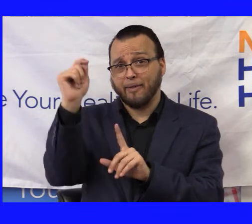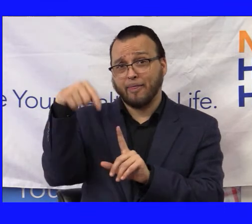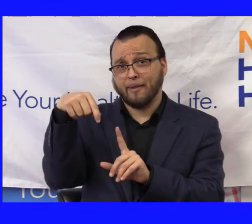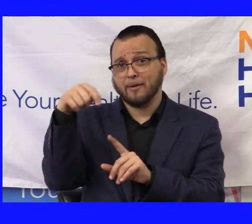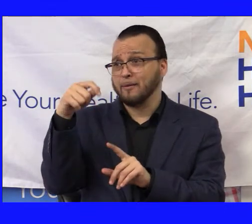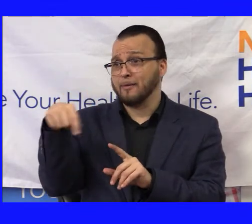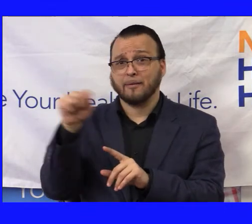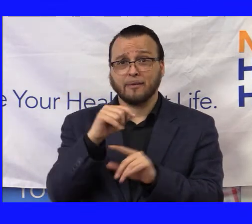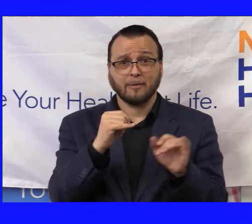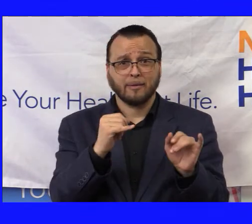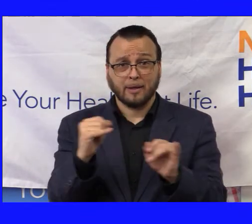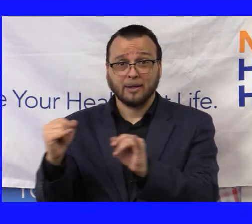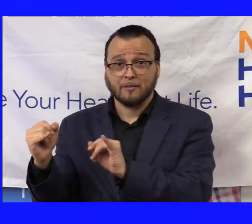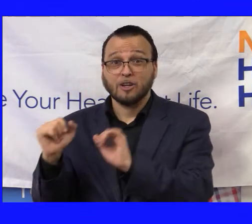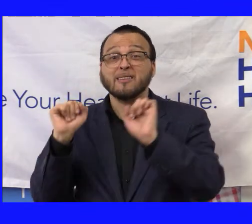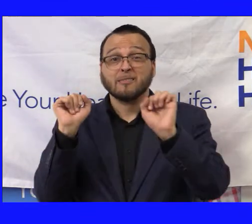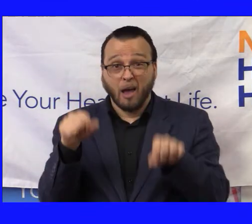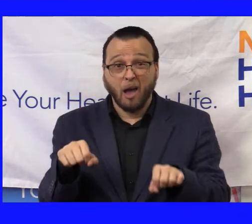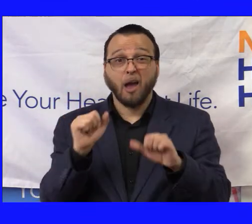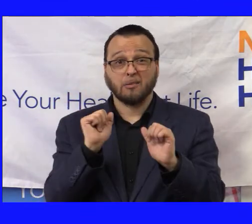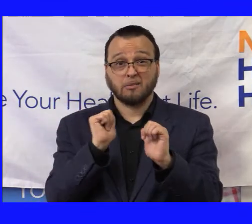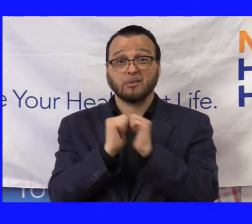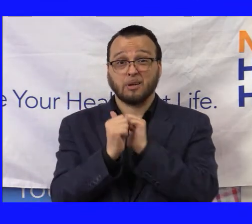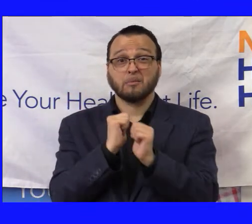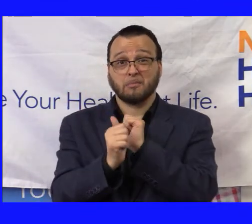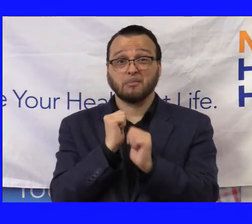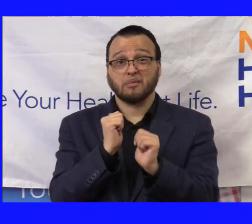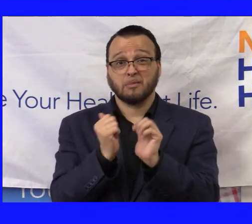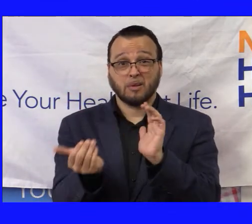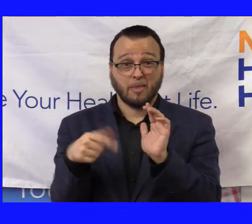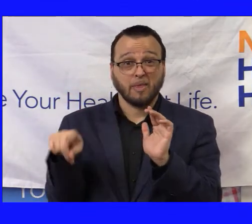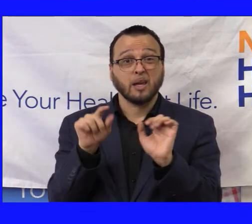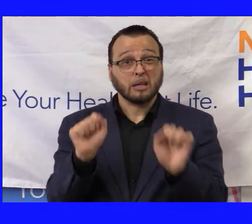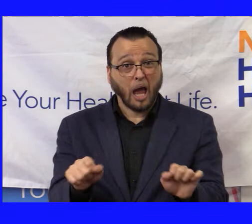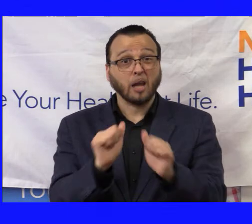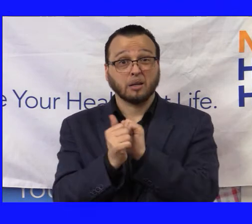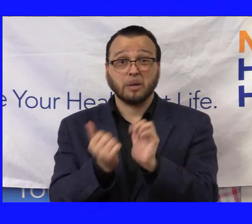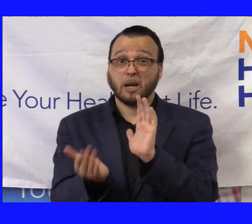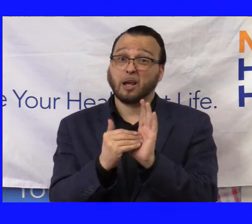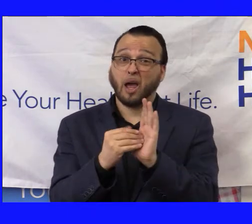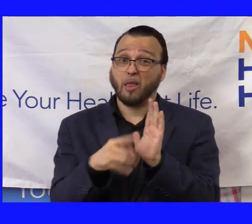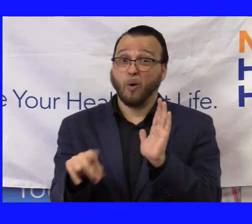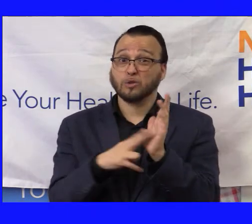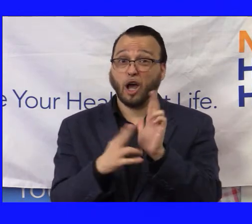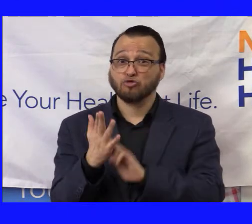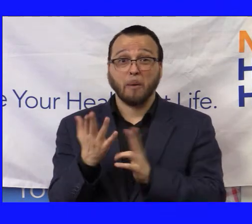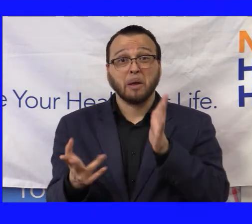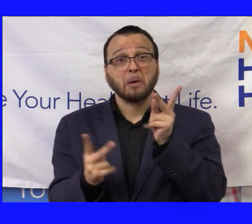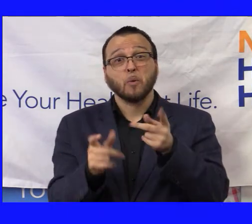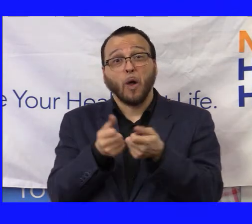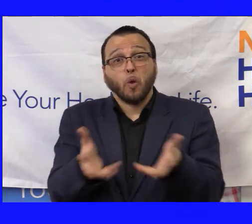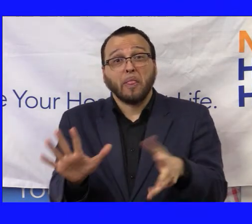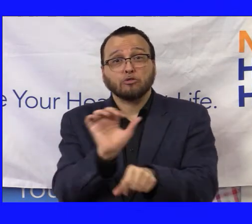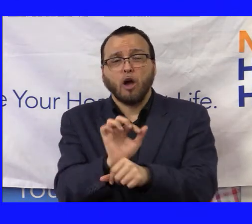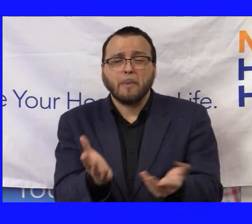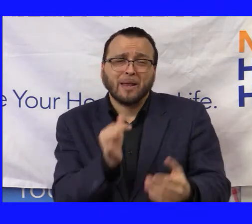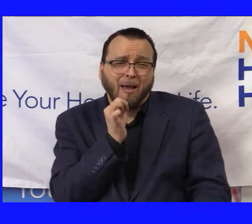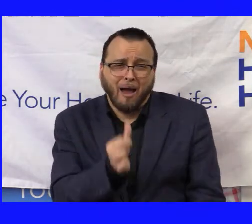individuals can compete again, and so it doesn't mean that people will lose their jobs, but you may get more